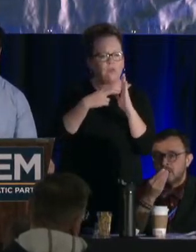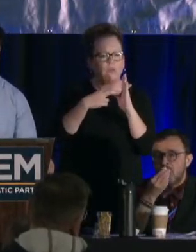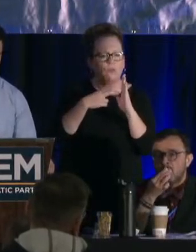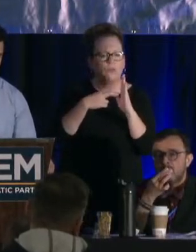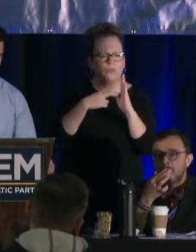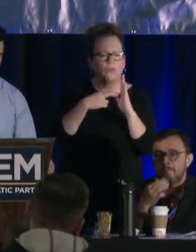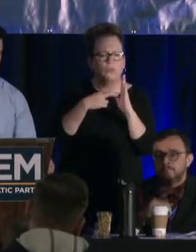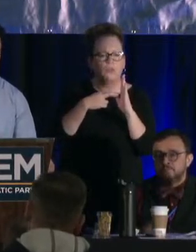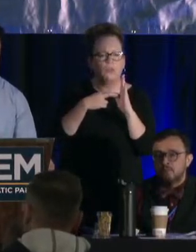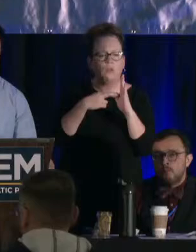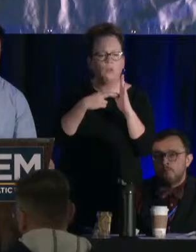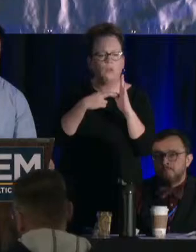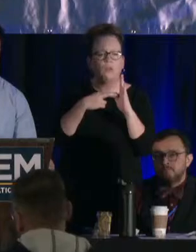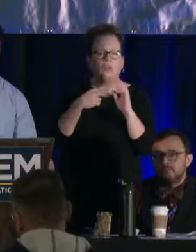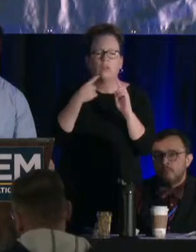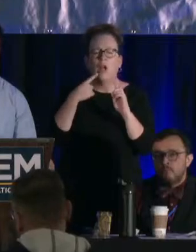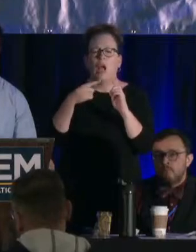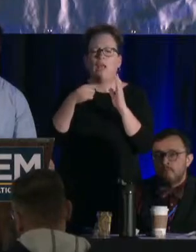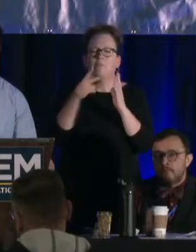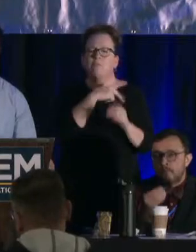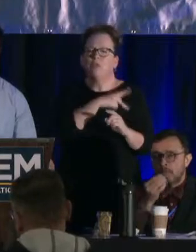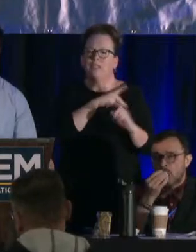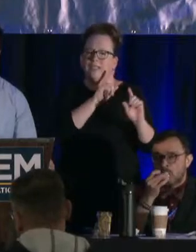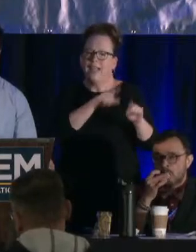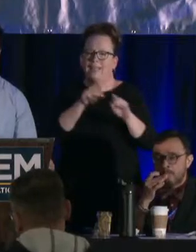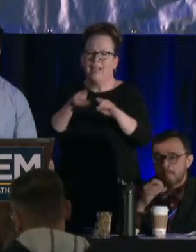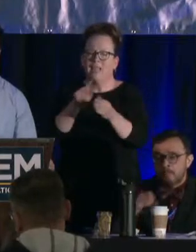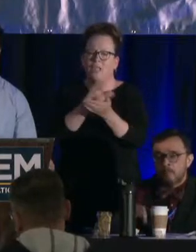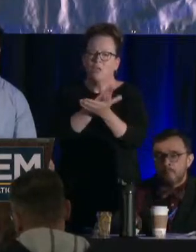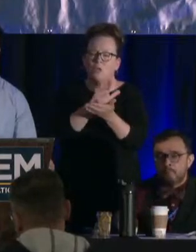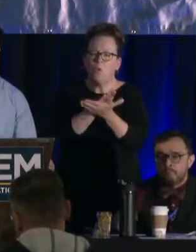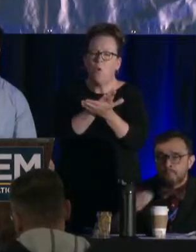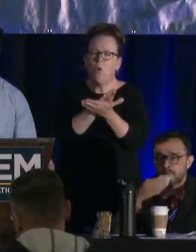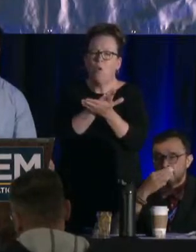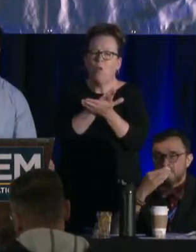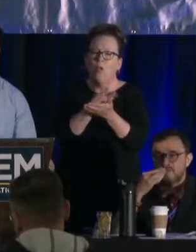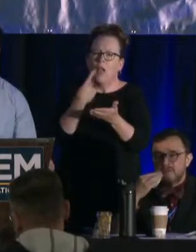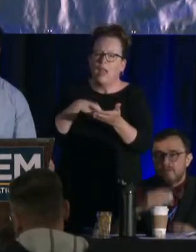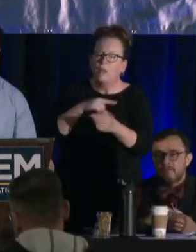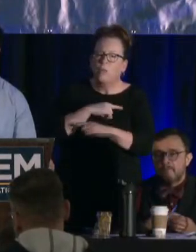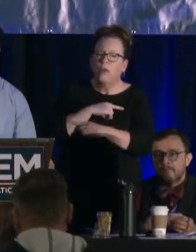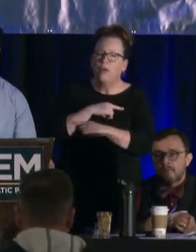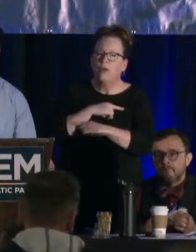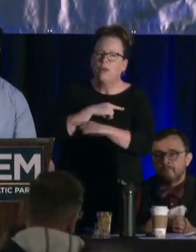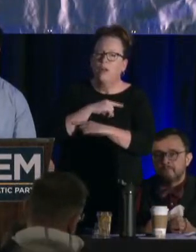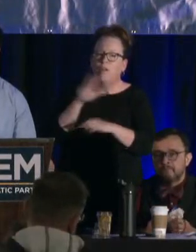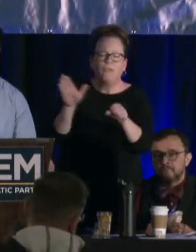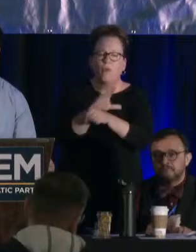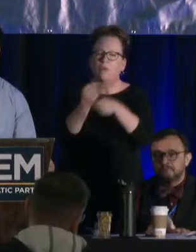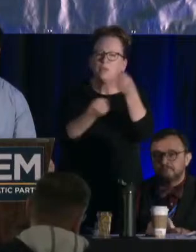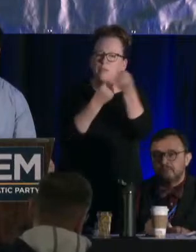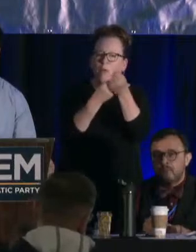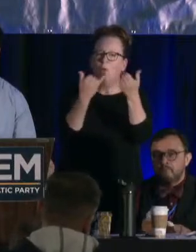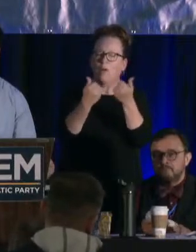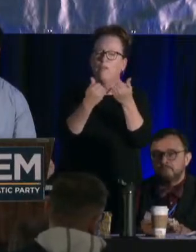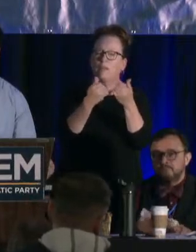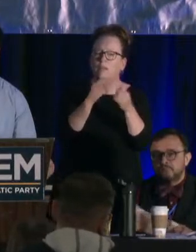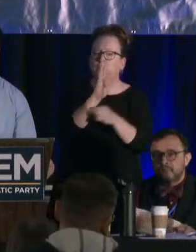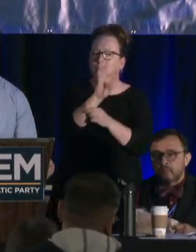also work for Superintendent Tony Thurman. This is a bill that he sponsors, and we are in full support of this